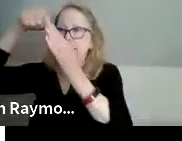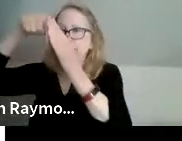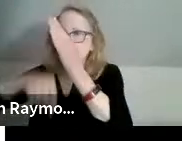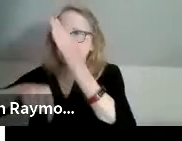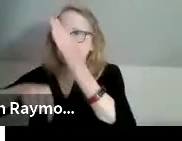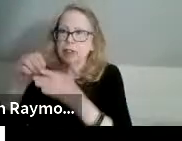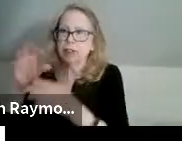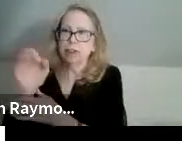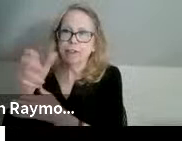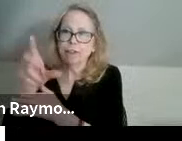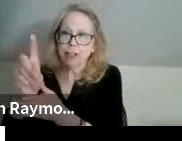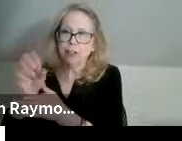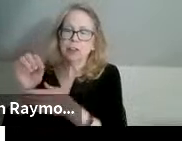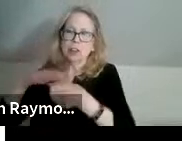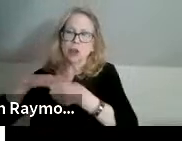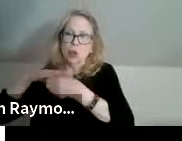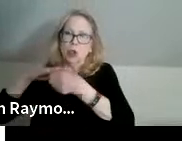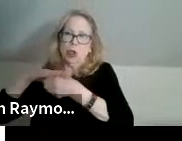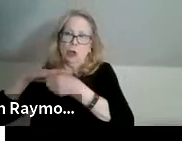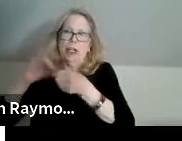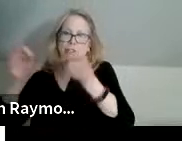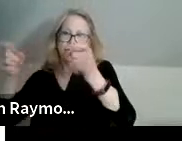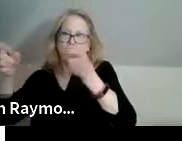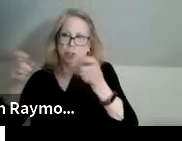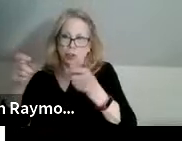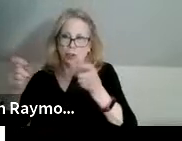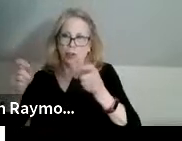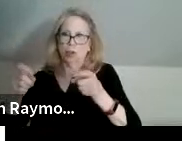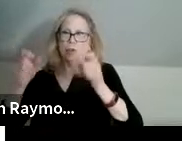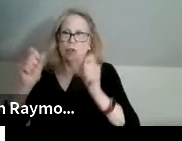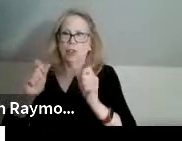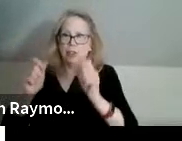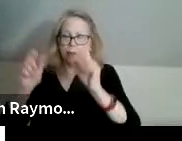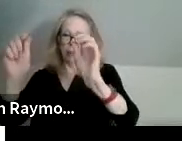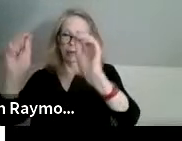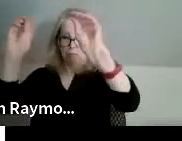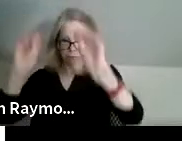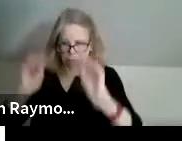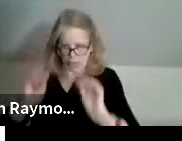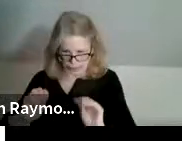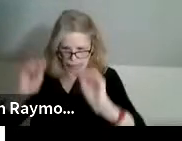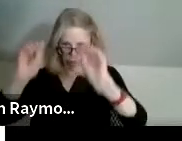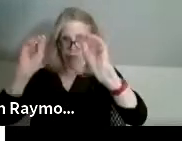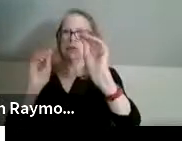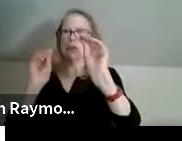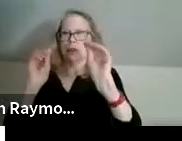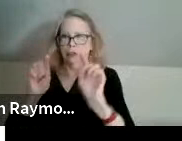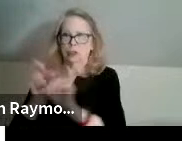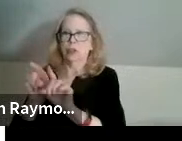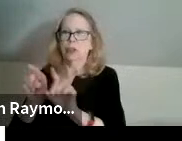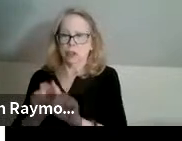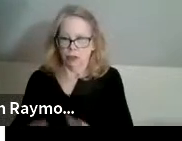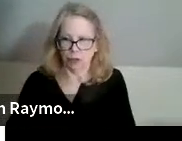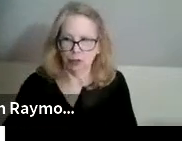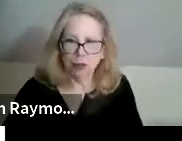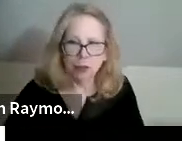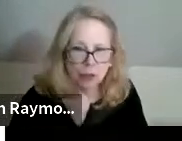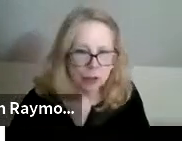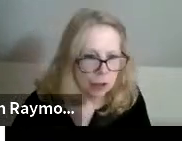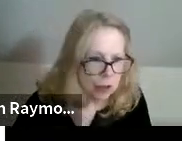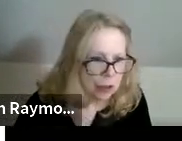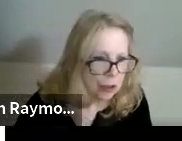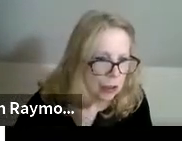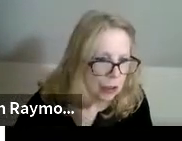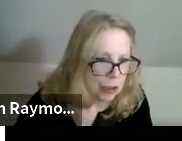so the location of the controls may be adjusted accordingly. Again, this is found within the standards.